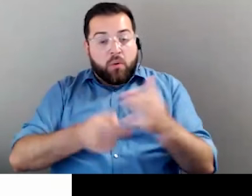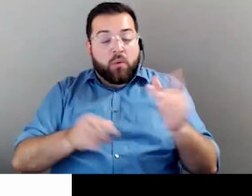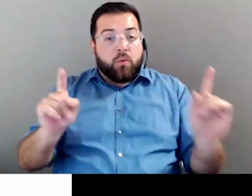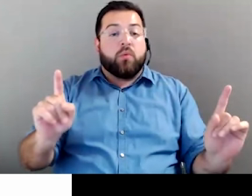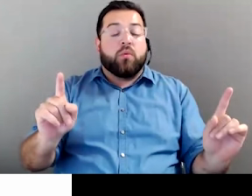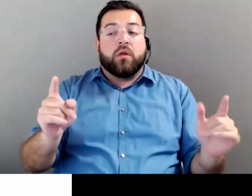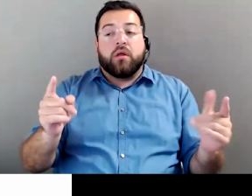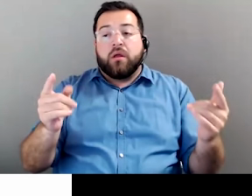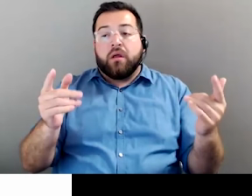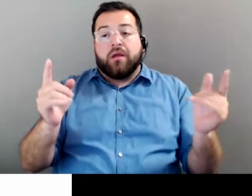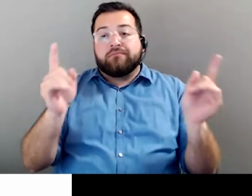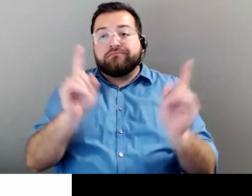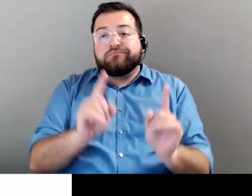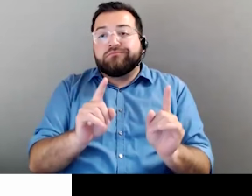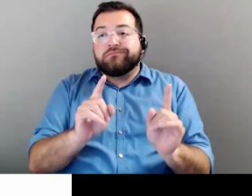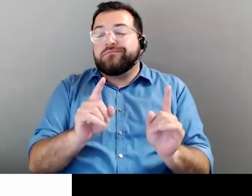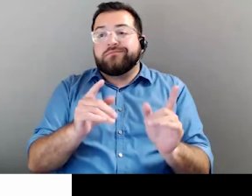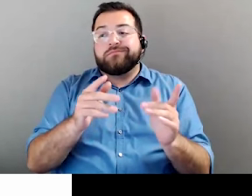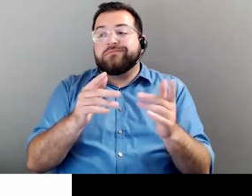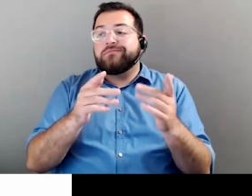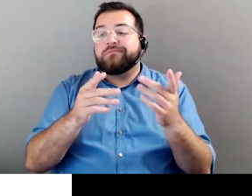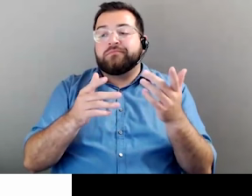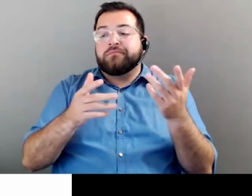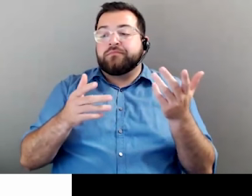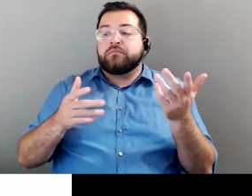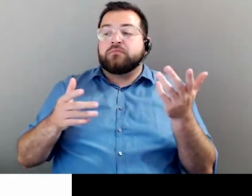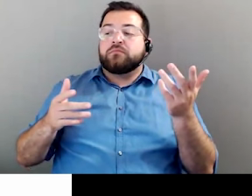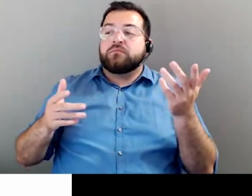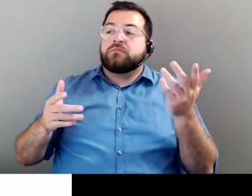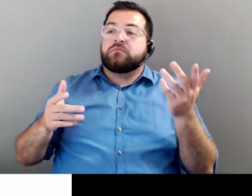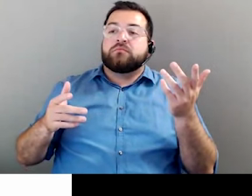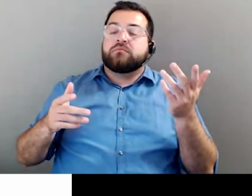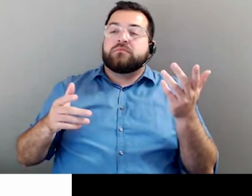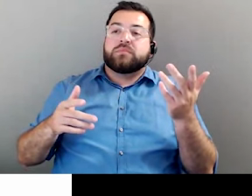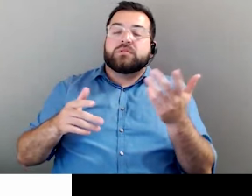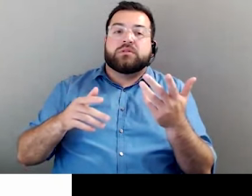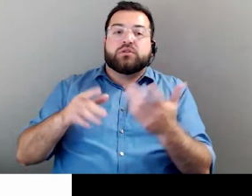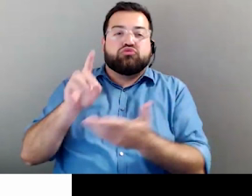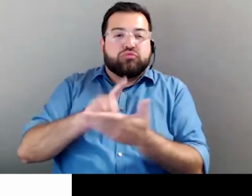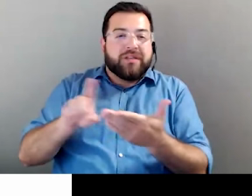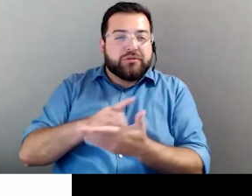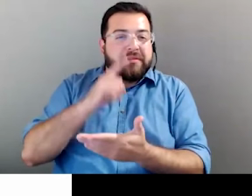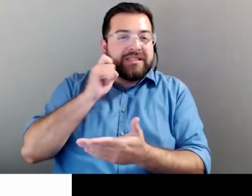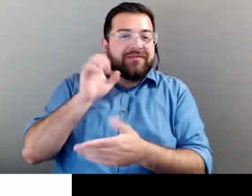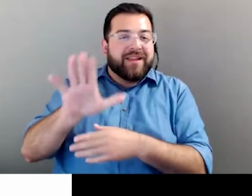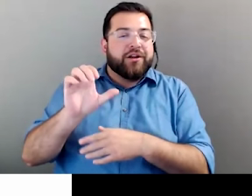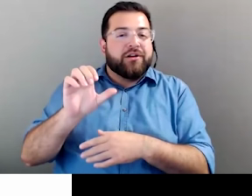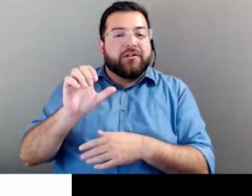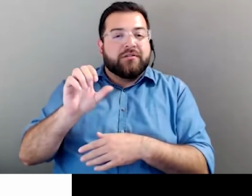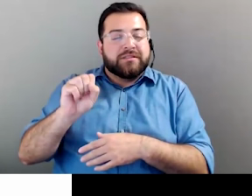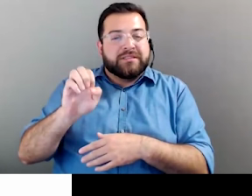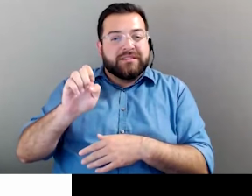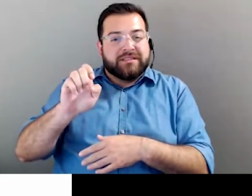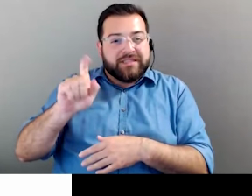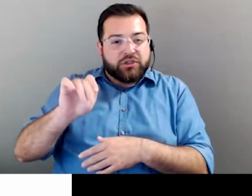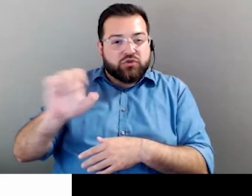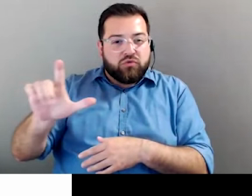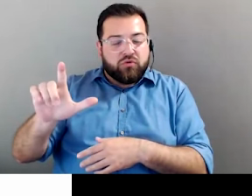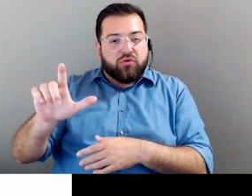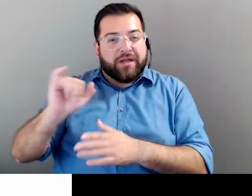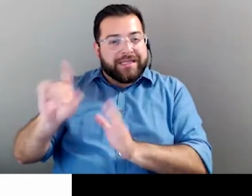was based off of their like sexual identity or sexual orientation, that comes into play too. Or I know we've